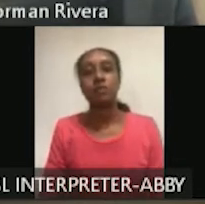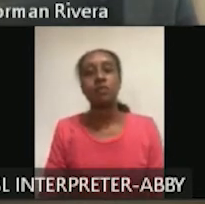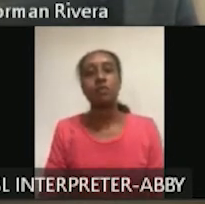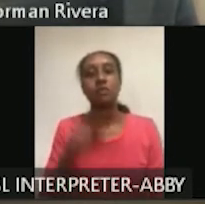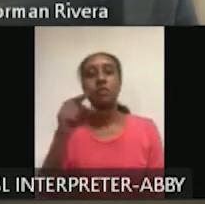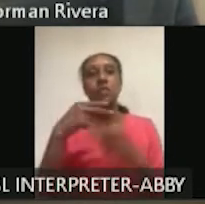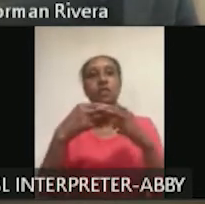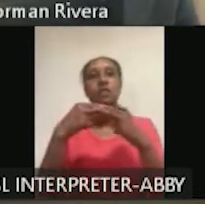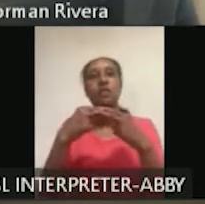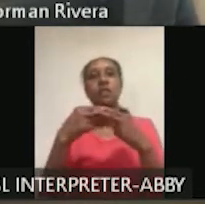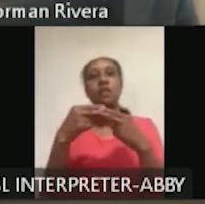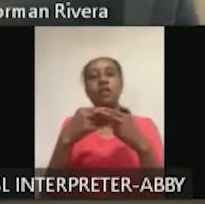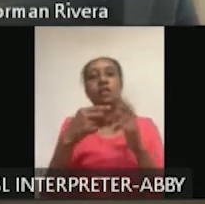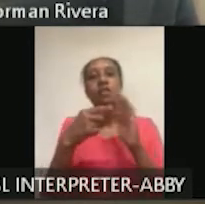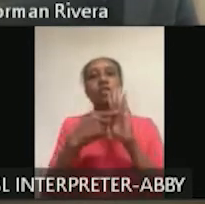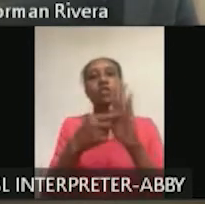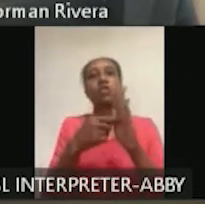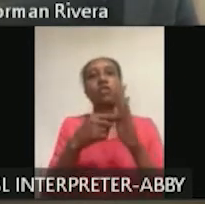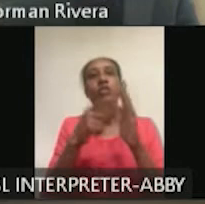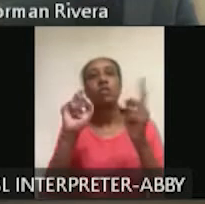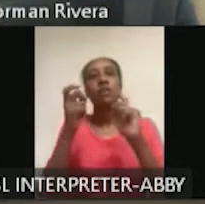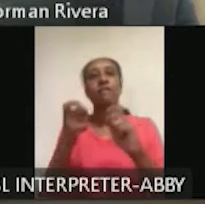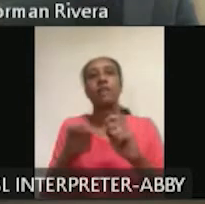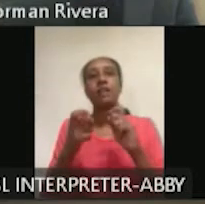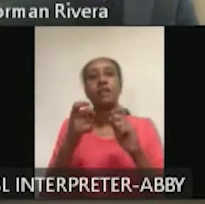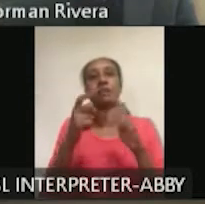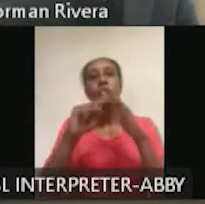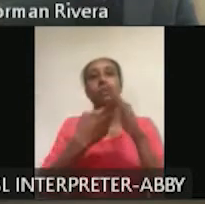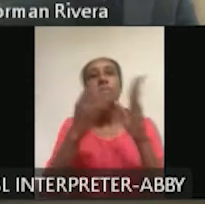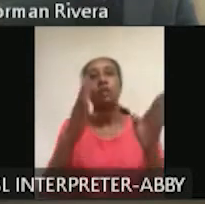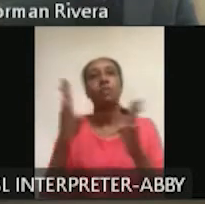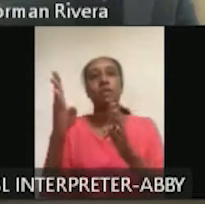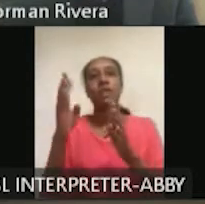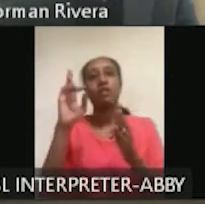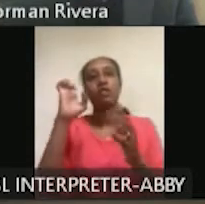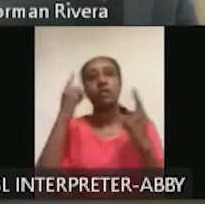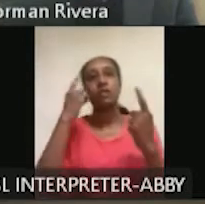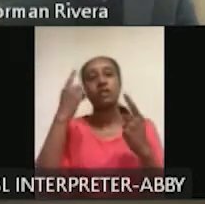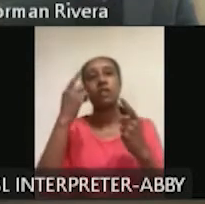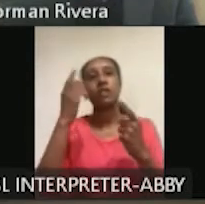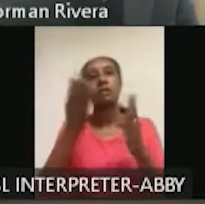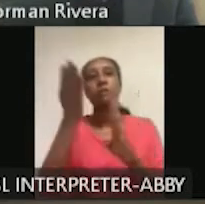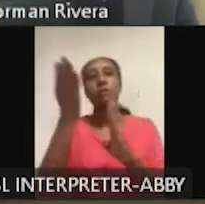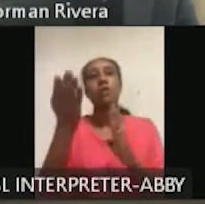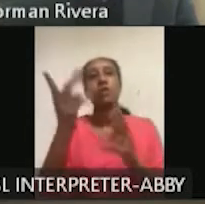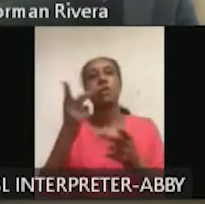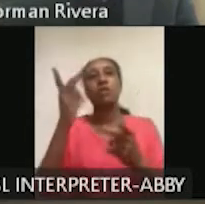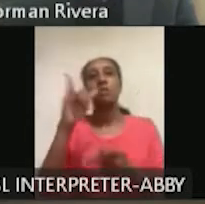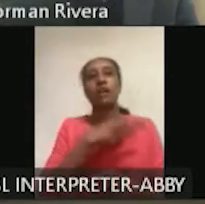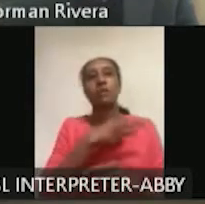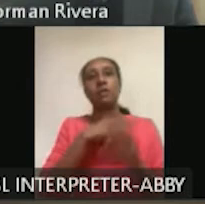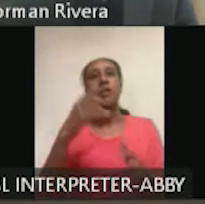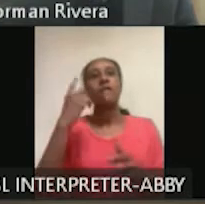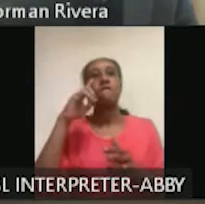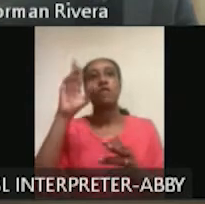This slide exhibits the revised preliminary plan of subdivision as proposed by the applicant in support of the